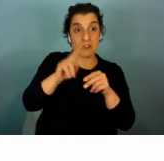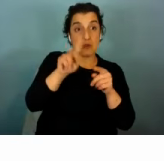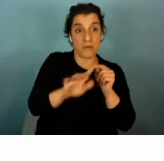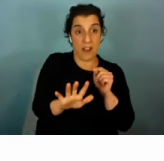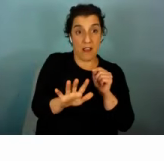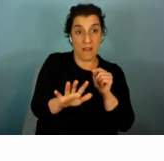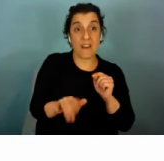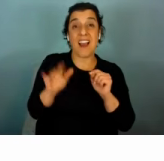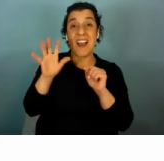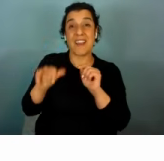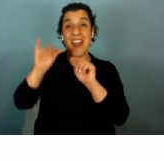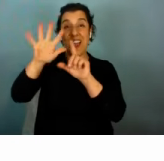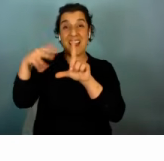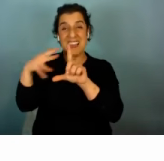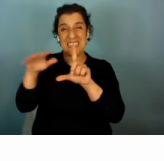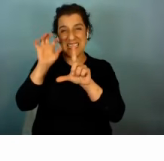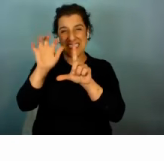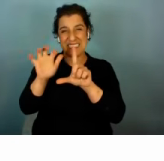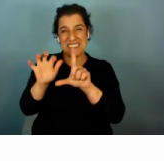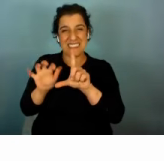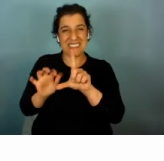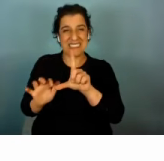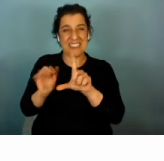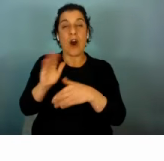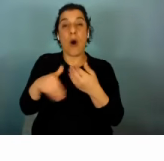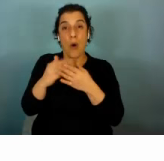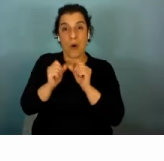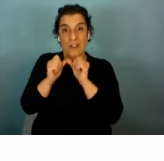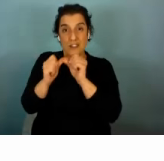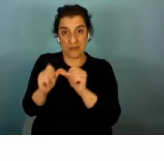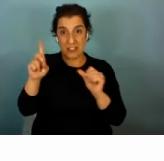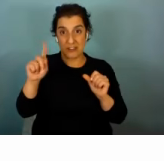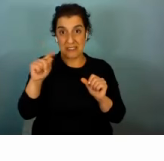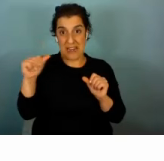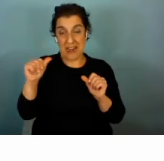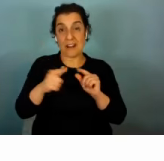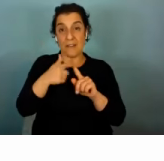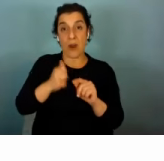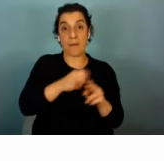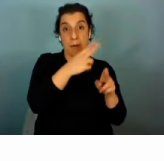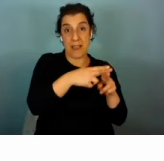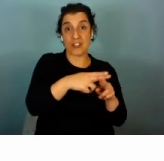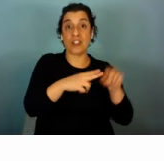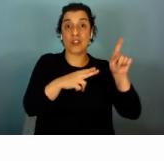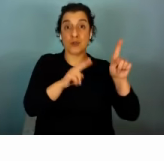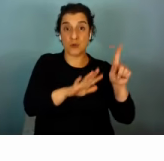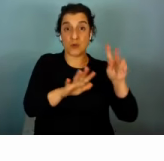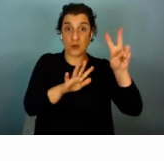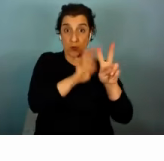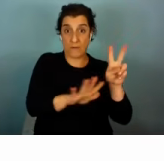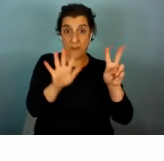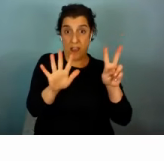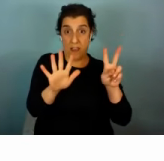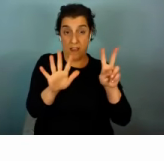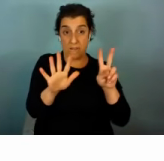here is a plot of all the duration data from these mentions 2 through 5, with the distance between a